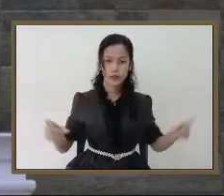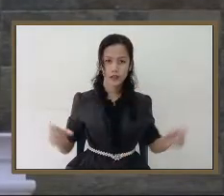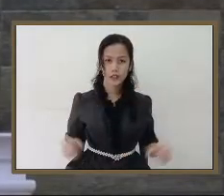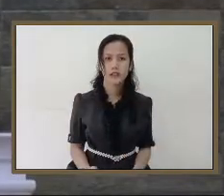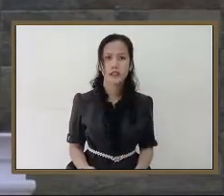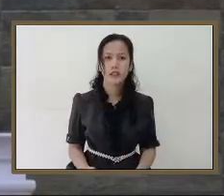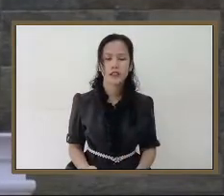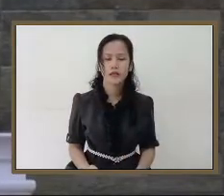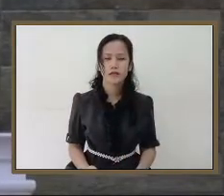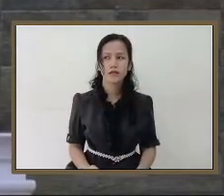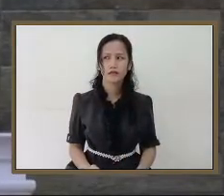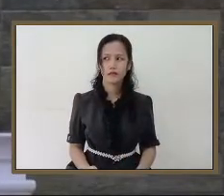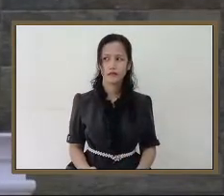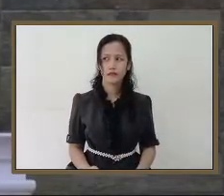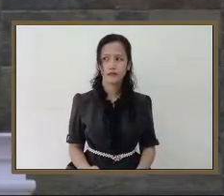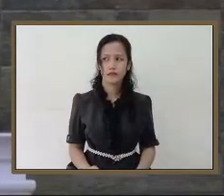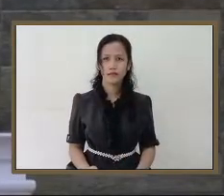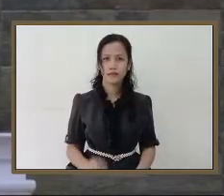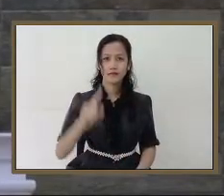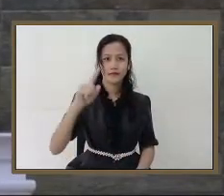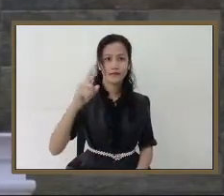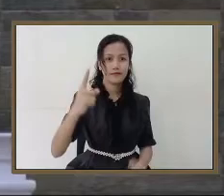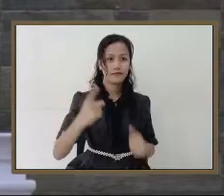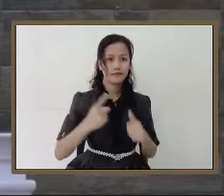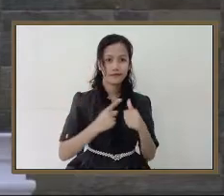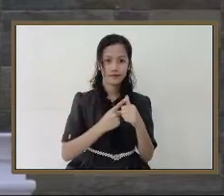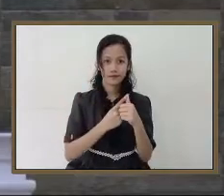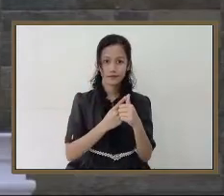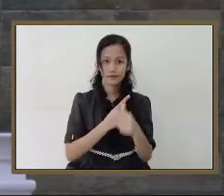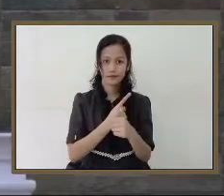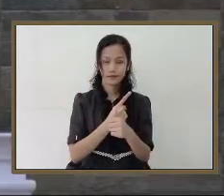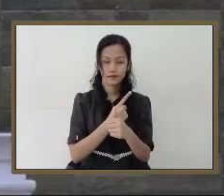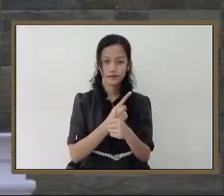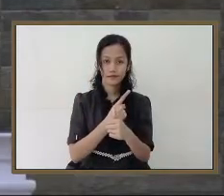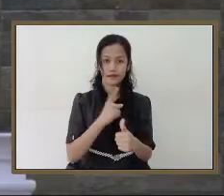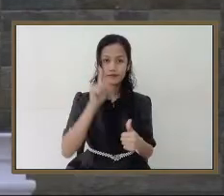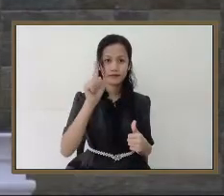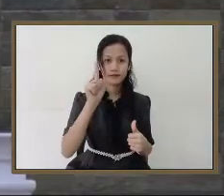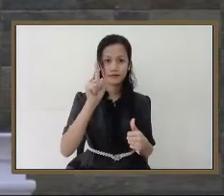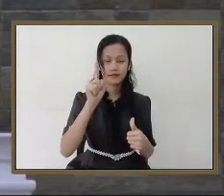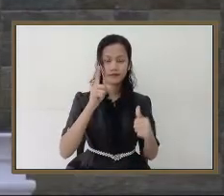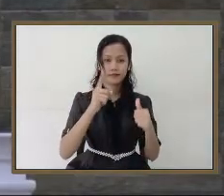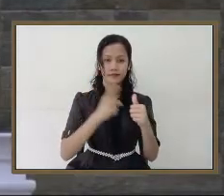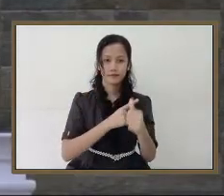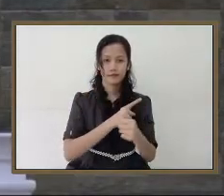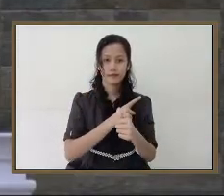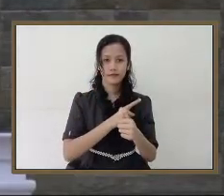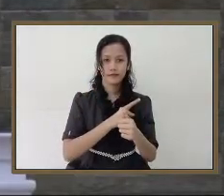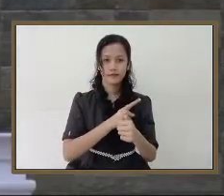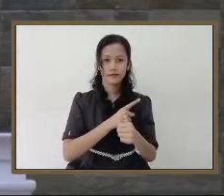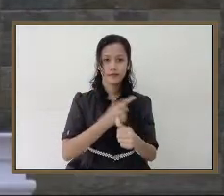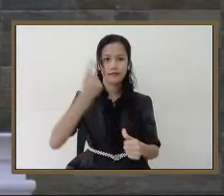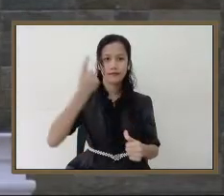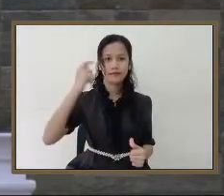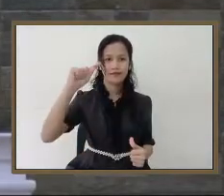ang rebuilding of the temple. The first one, yung unang-unang in-establish nila is the altar.